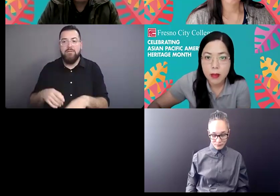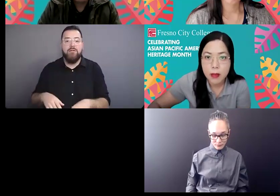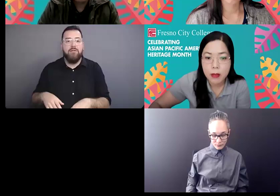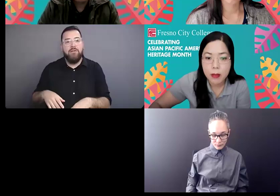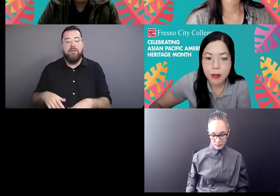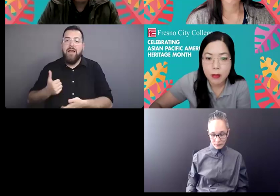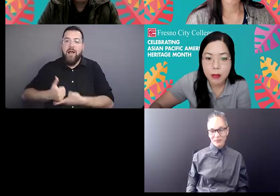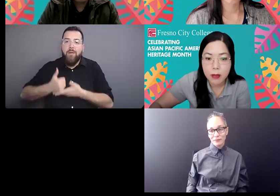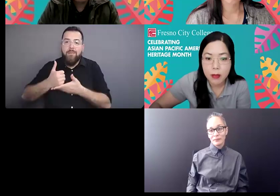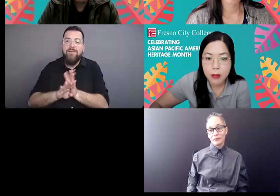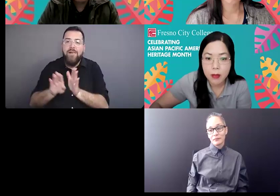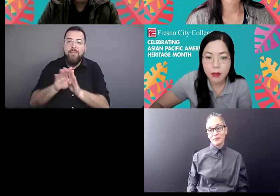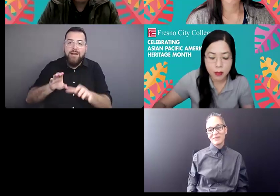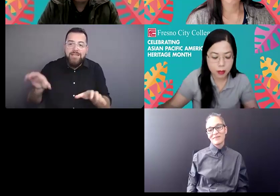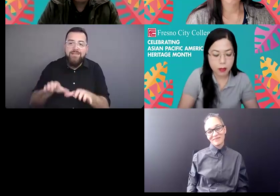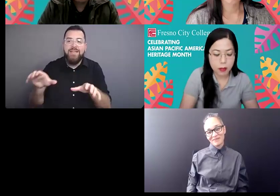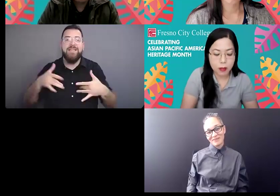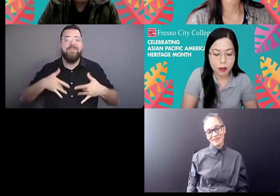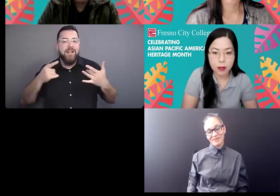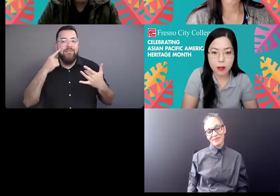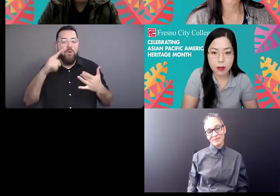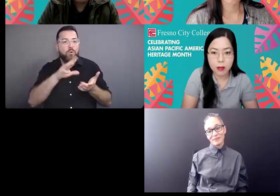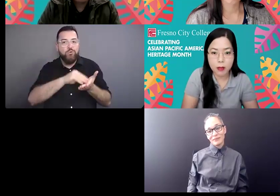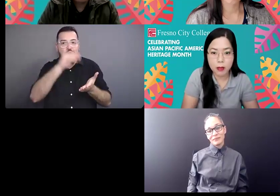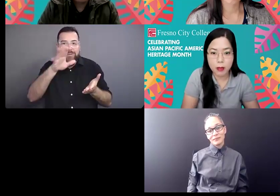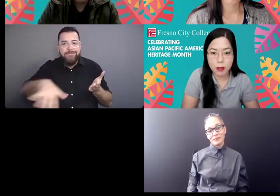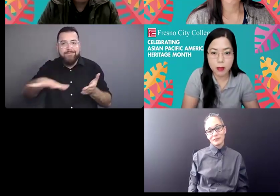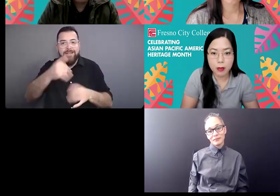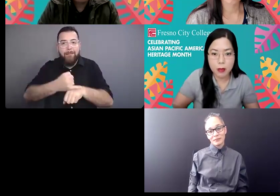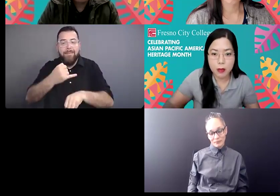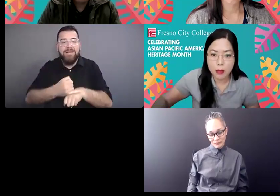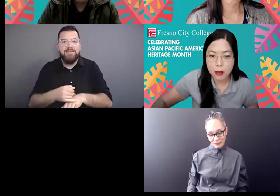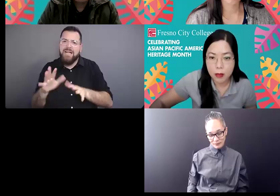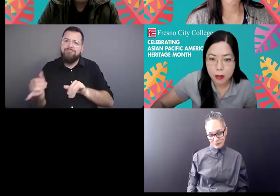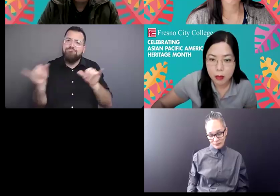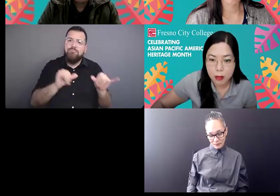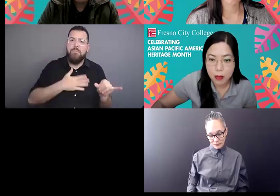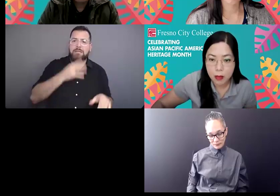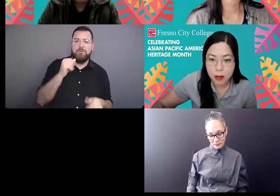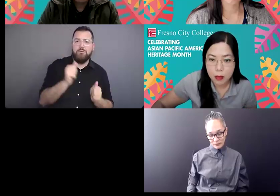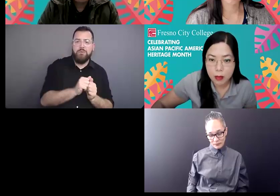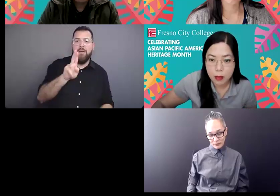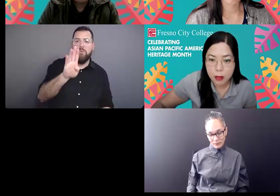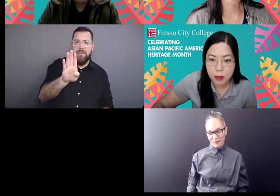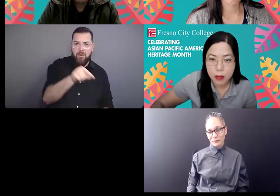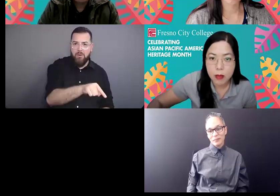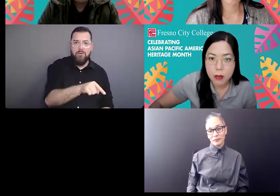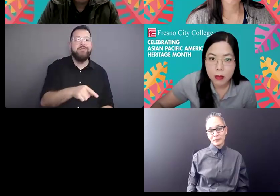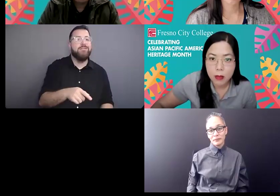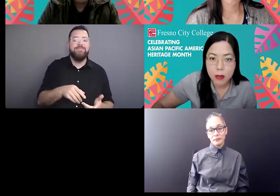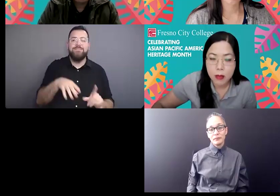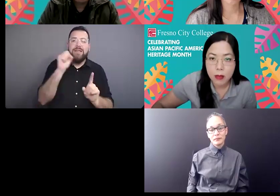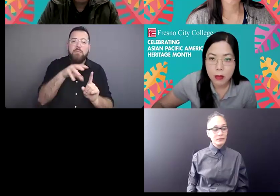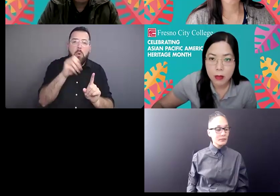build activities and create activities for the student body, which is very similar to what I did with Upward Bound. So a lot of it was exposing our students